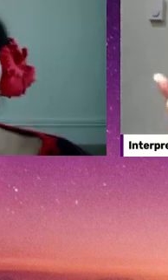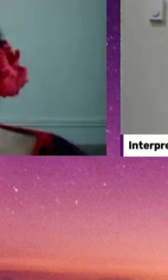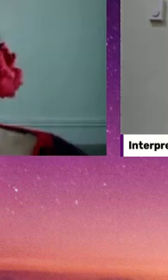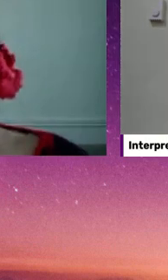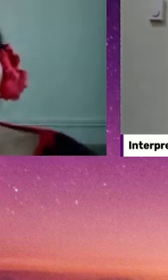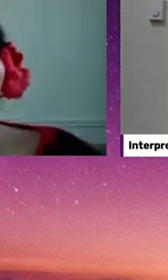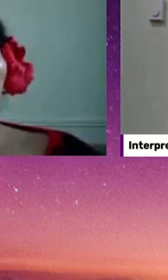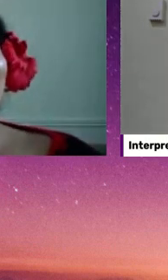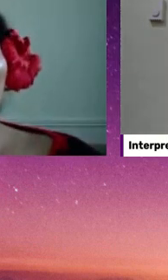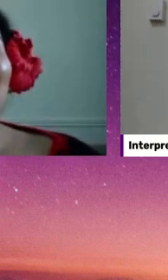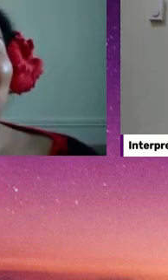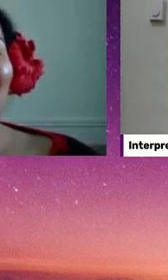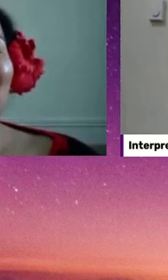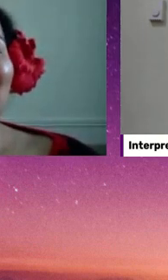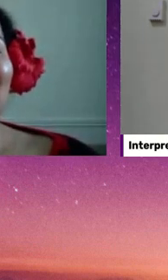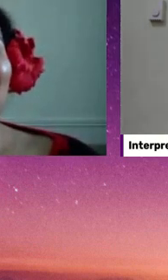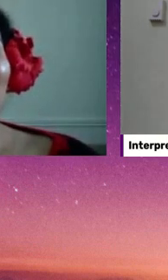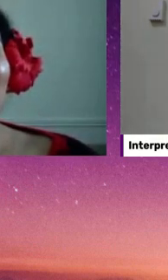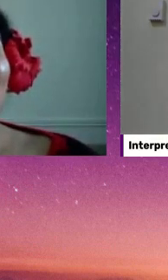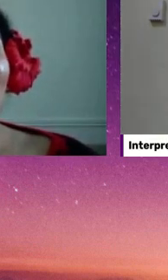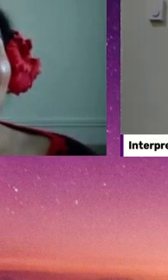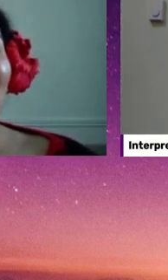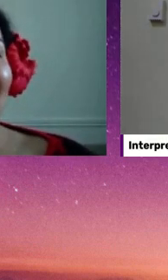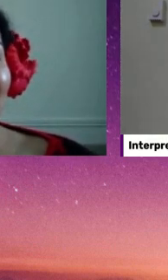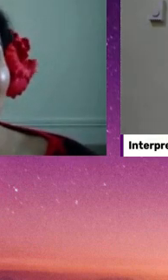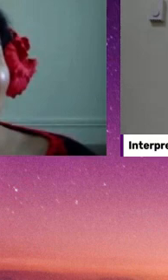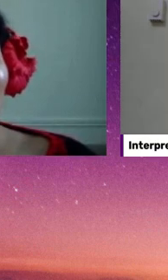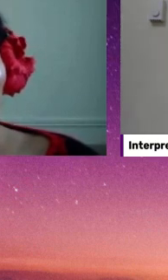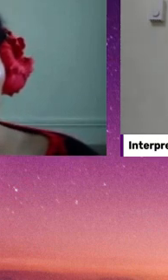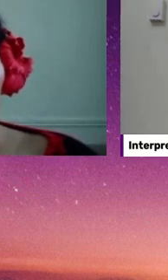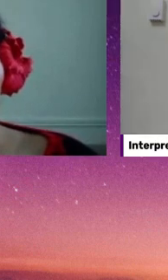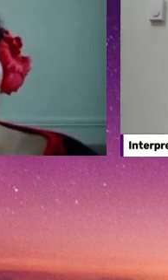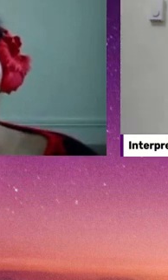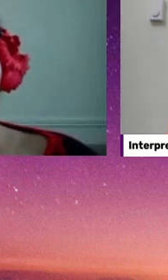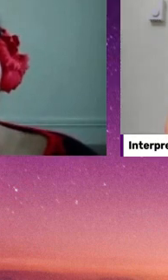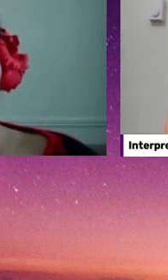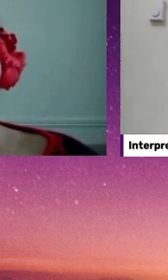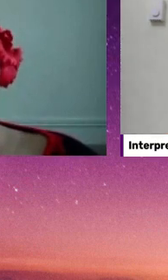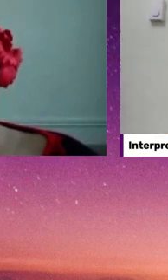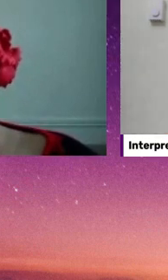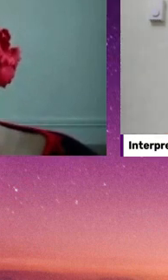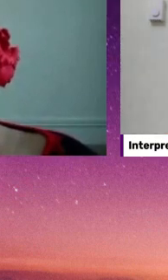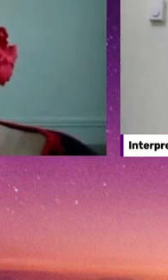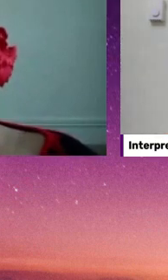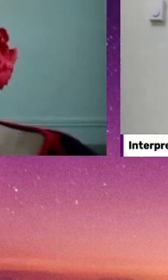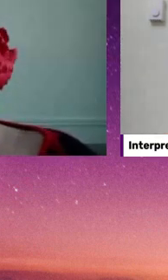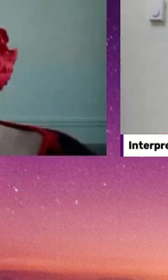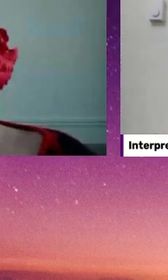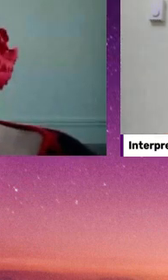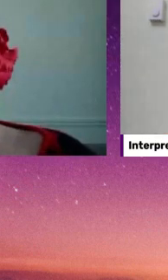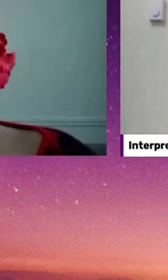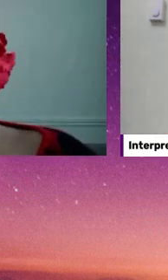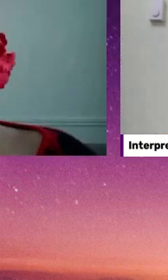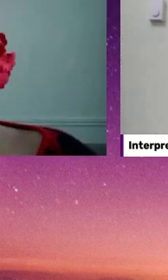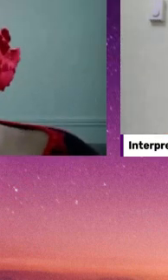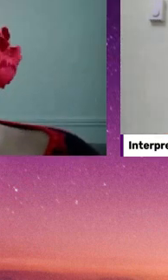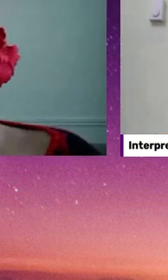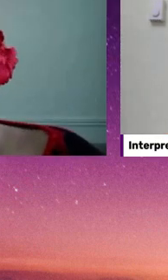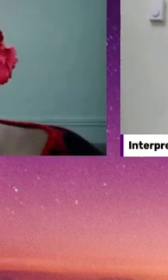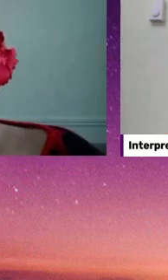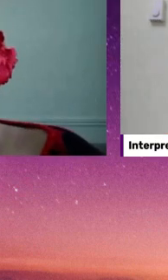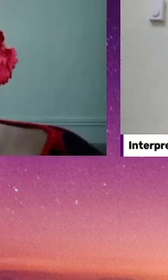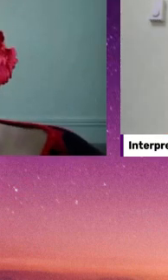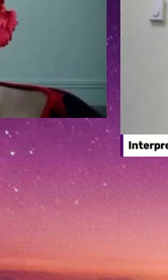people? Thank you, Malcolm. Talafalava. My name is Ara Sifainu-Ulele